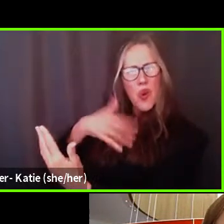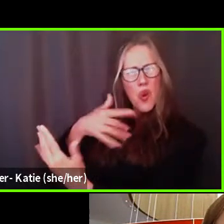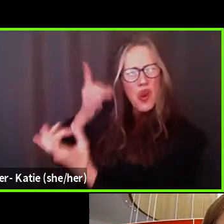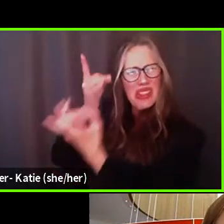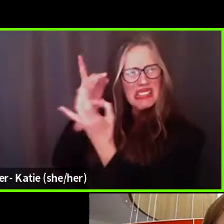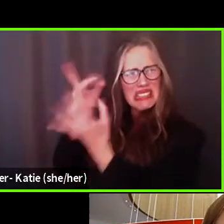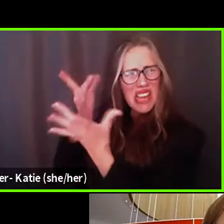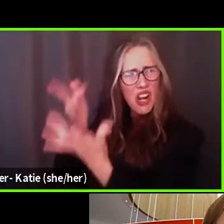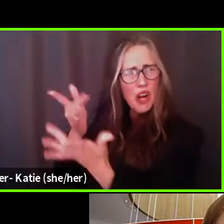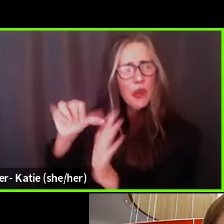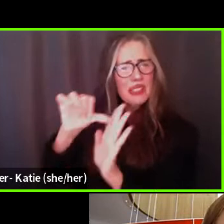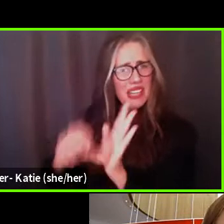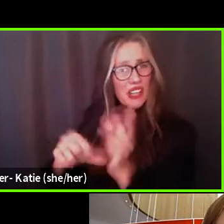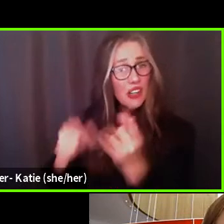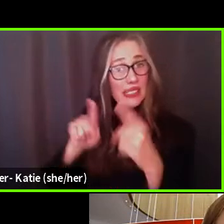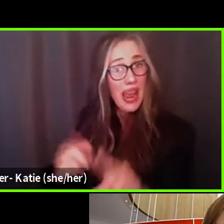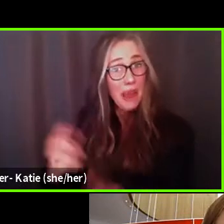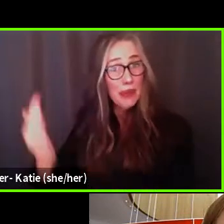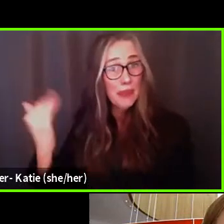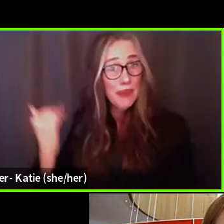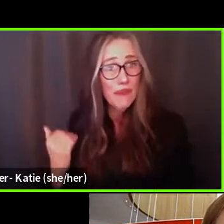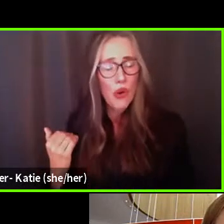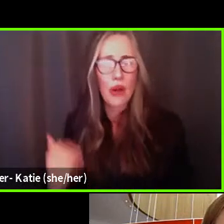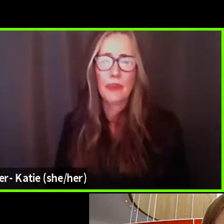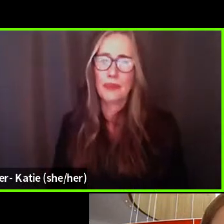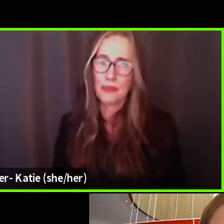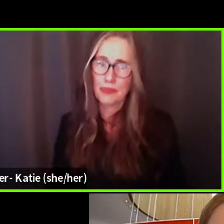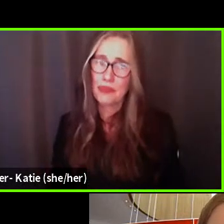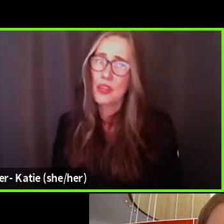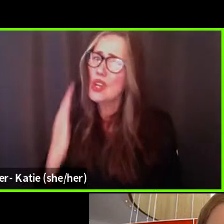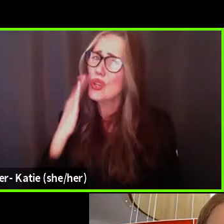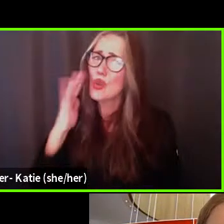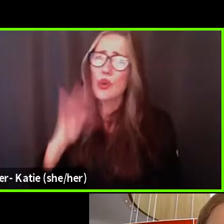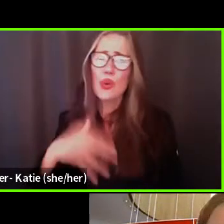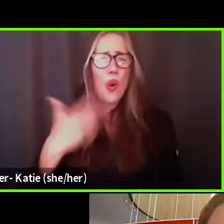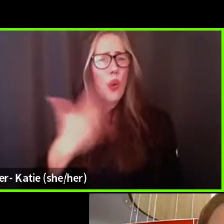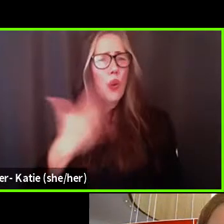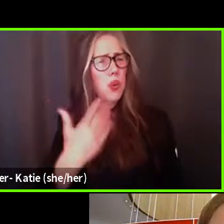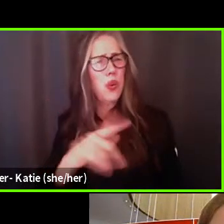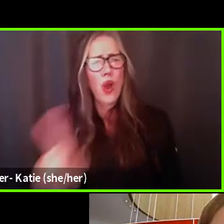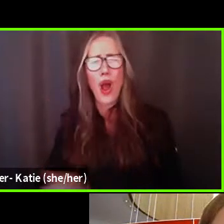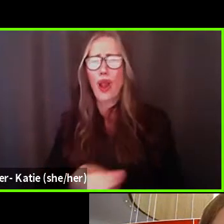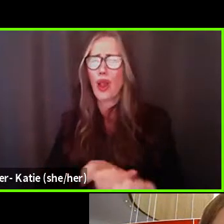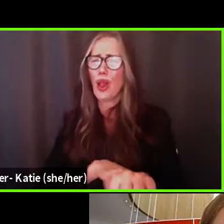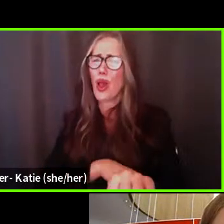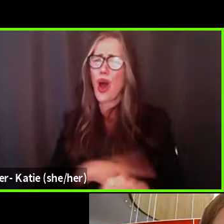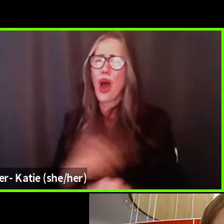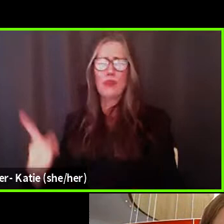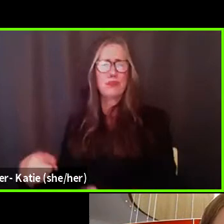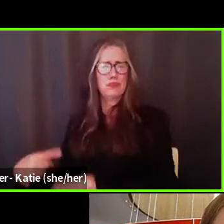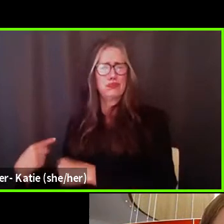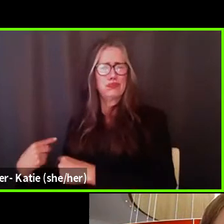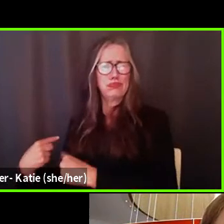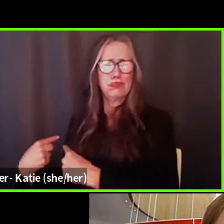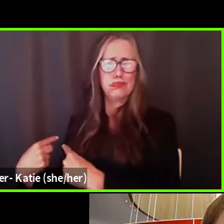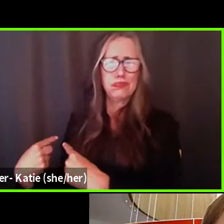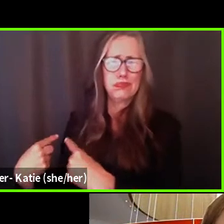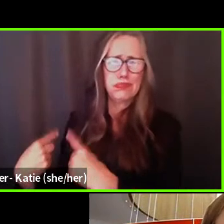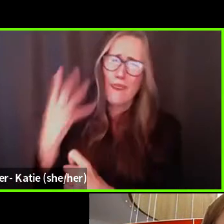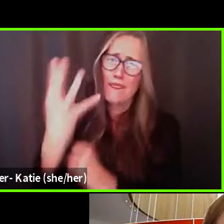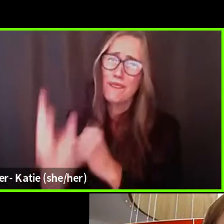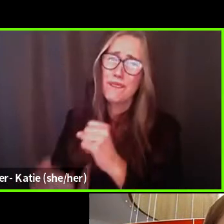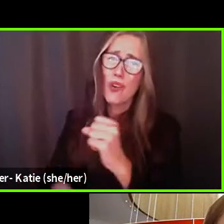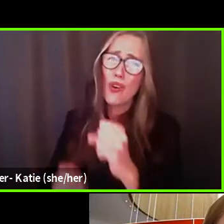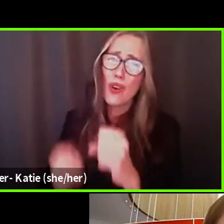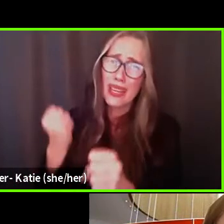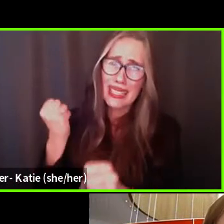i'm sure a lot of you know this has been a very long a very long and challenging four years that this is